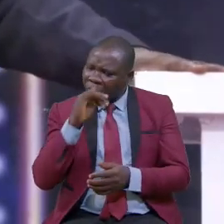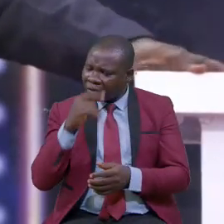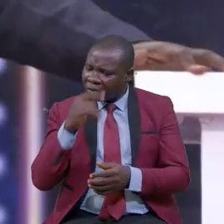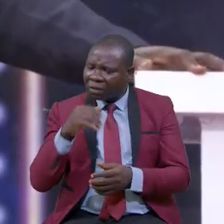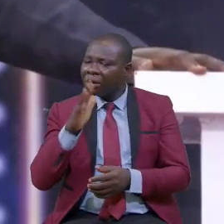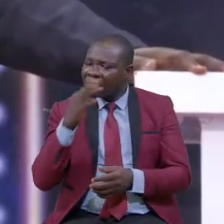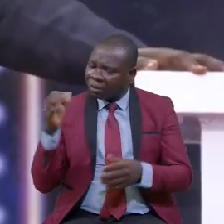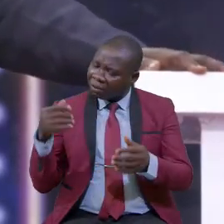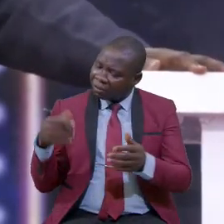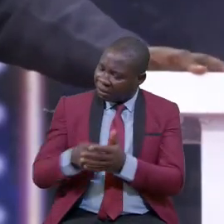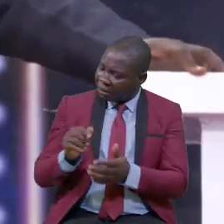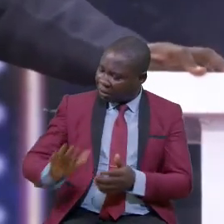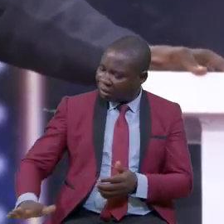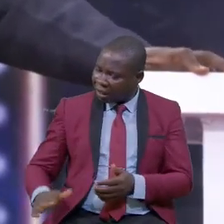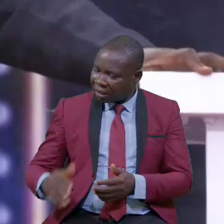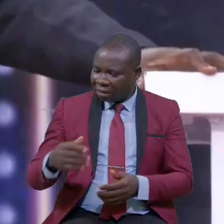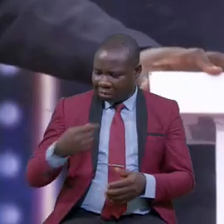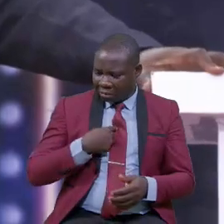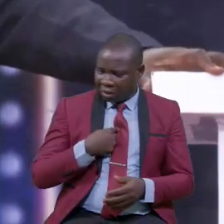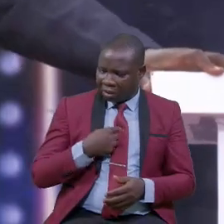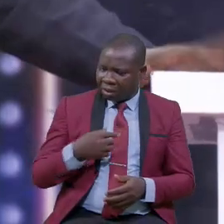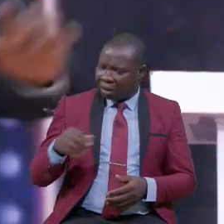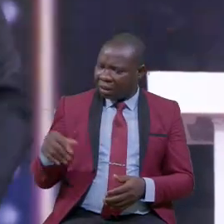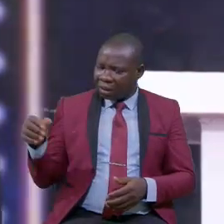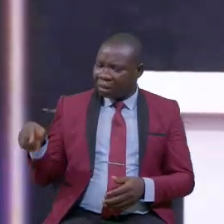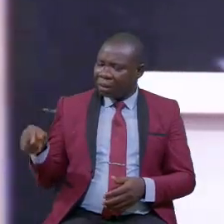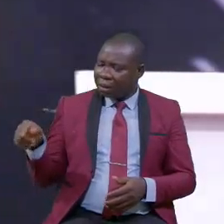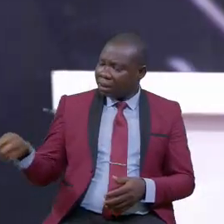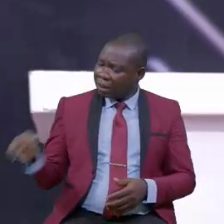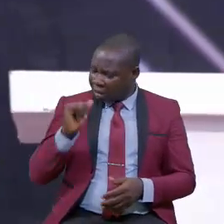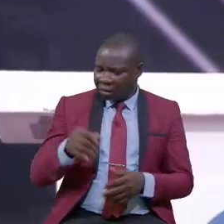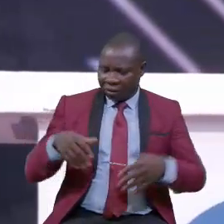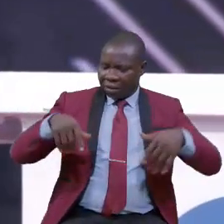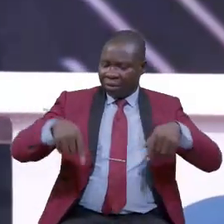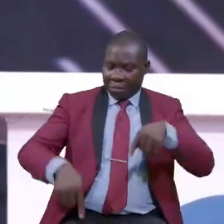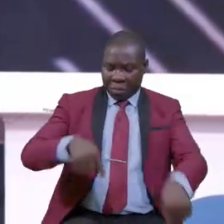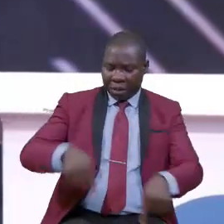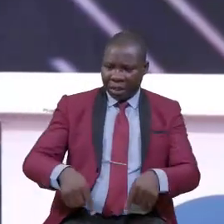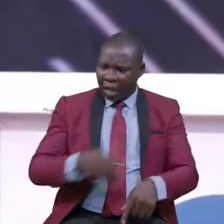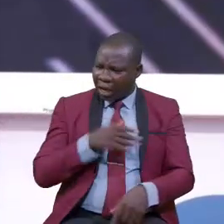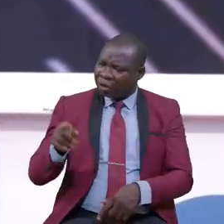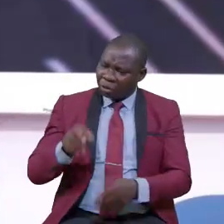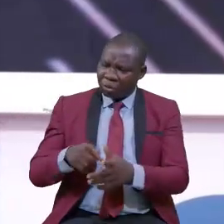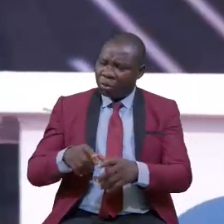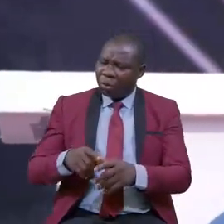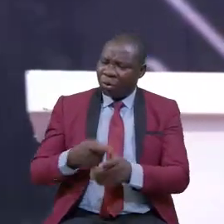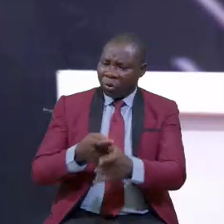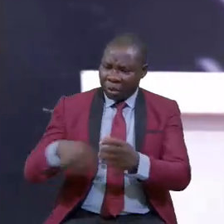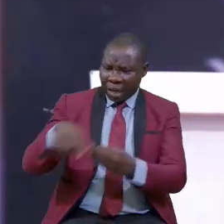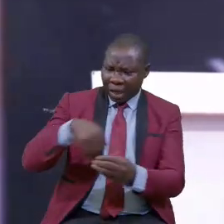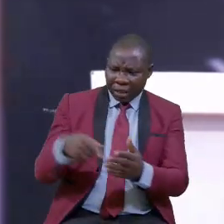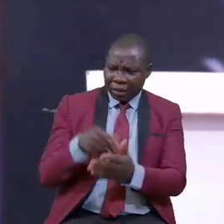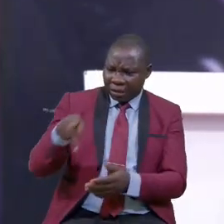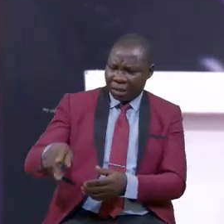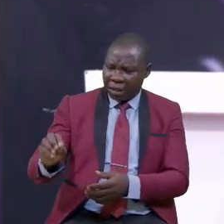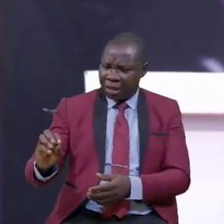the port and um you know your child is still there I said if you come to my God he will heal this